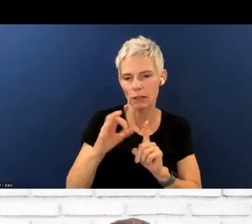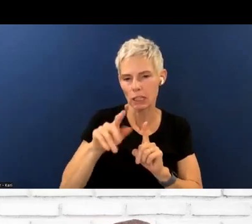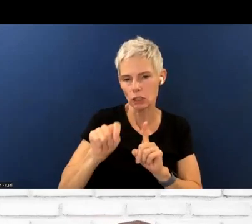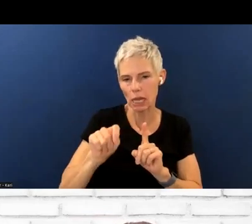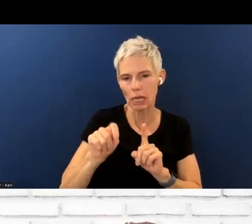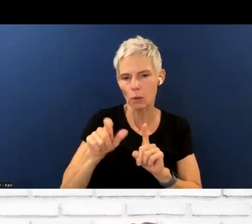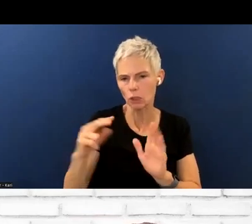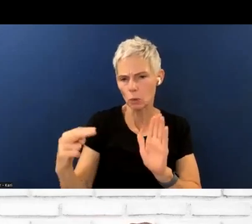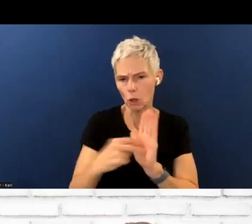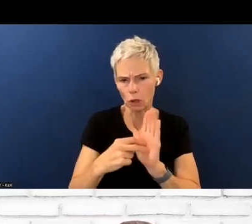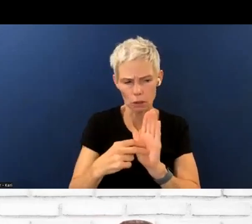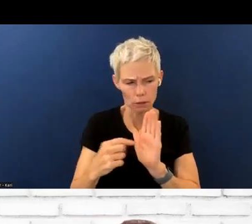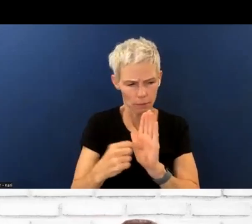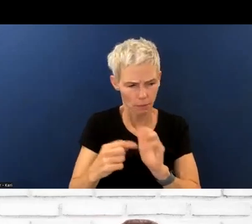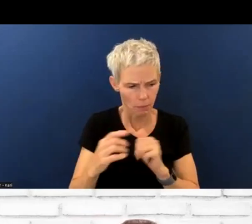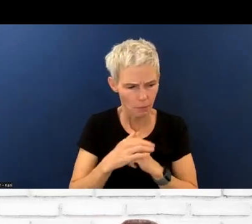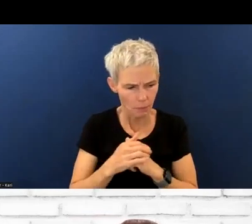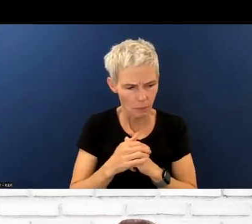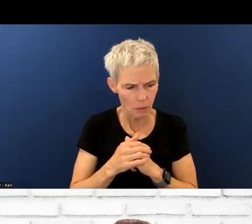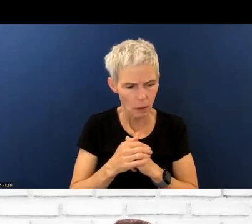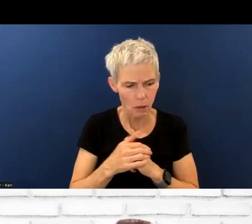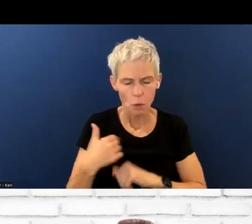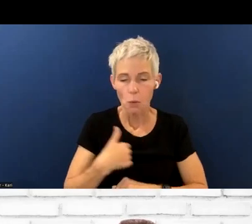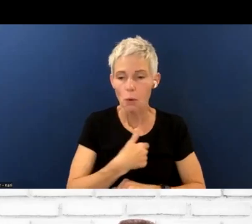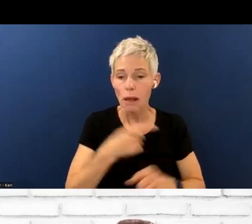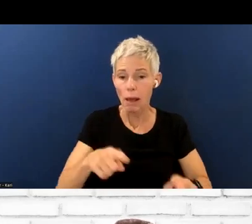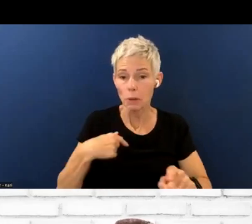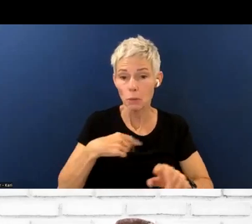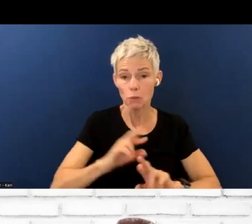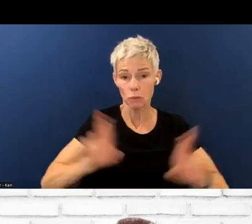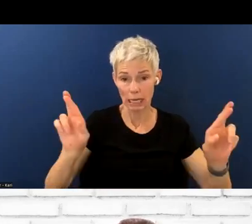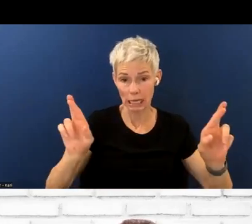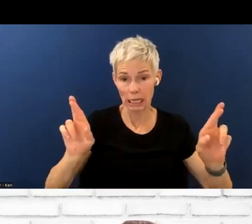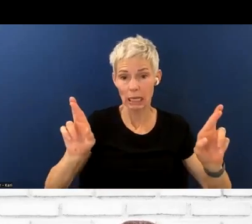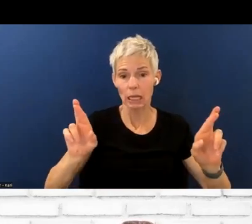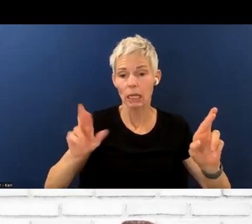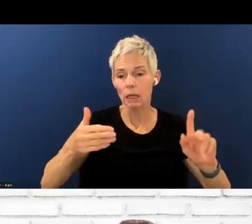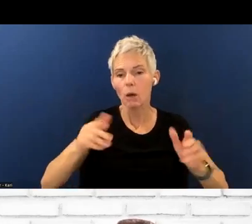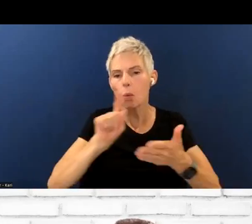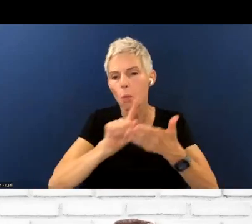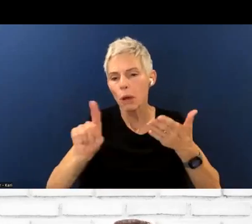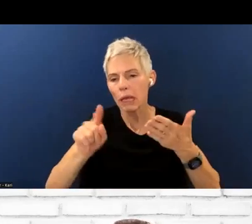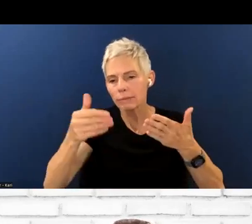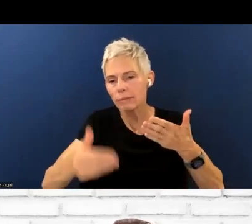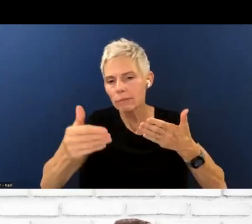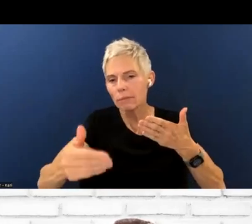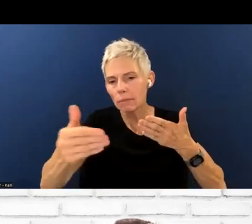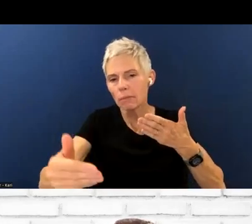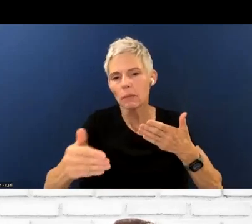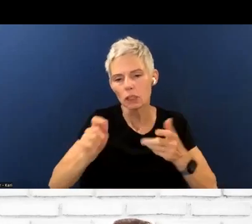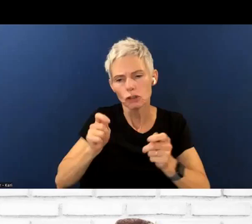reference. When we are ready to go through the next couple of weeks, there's going to be some